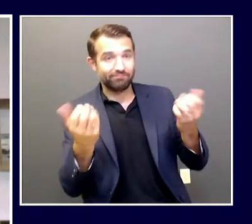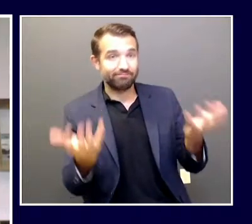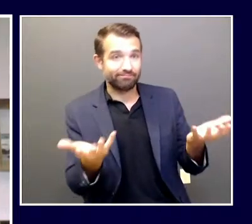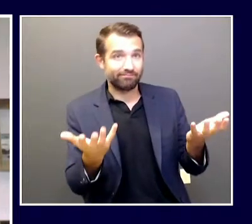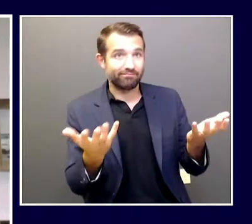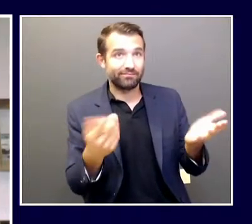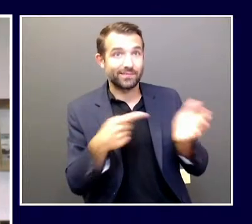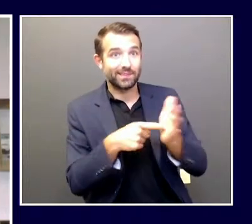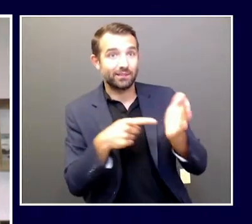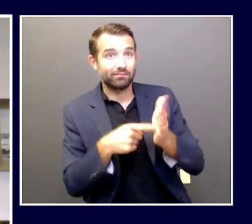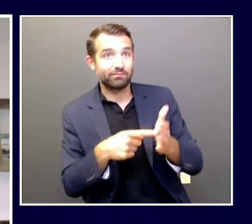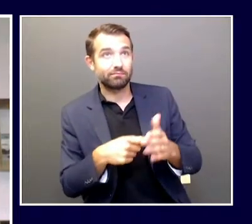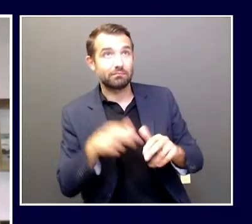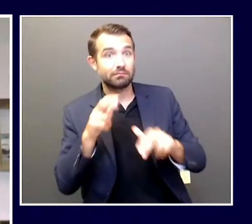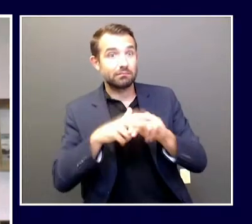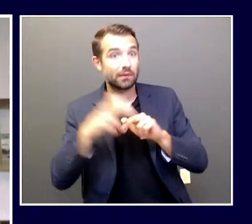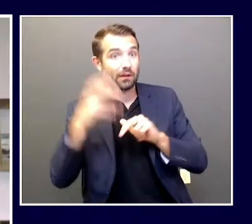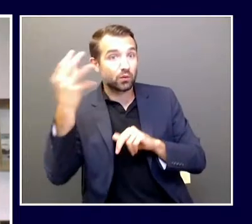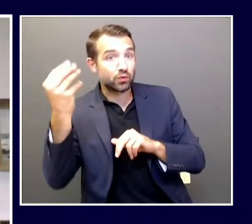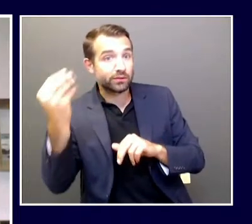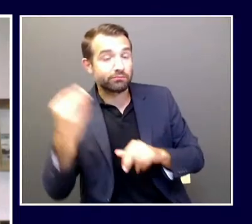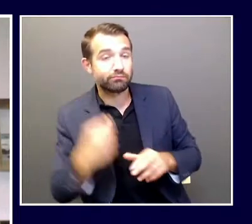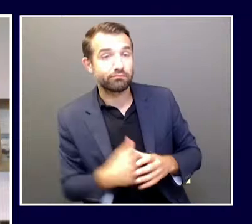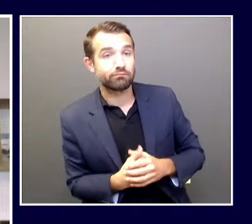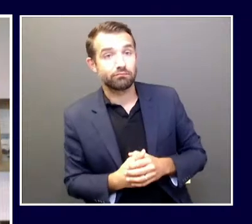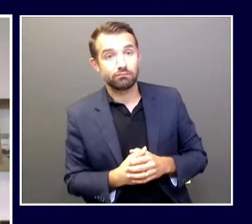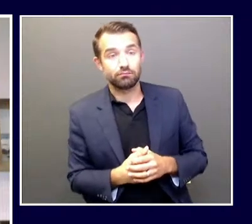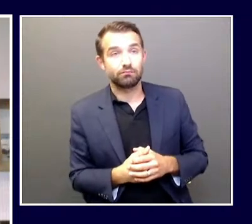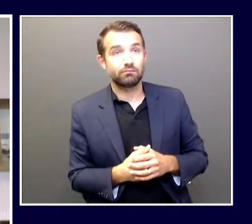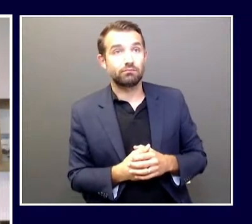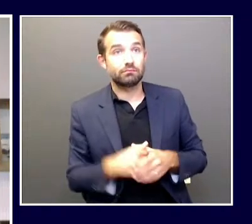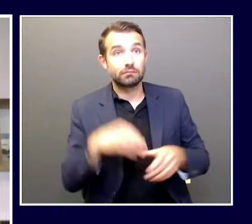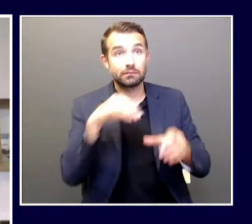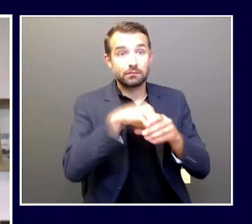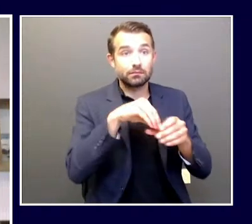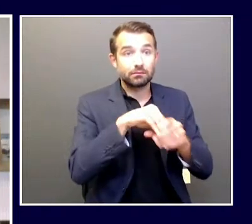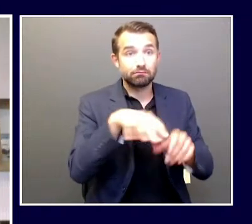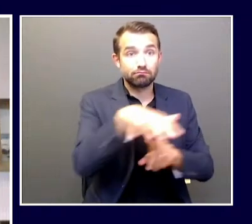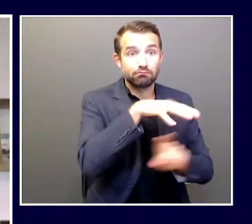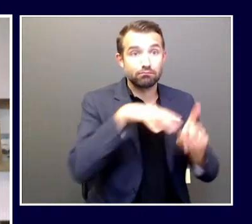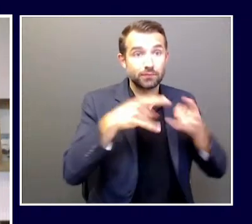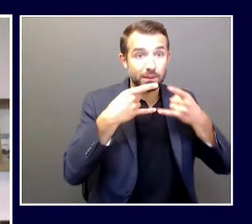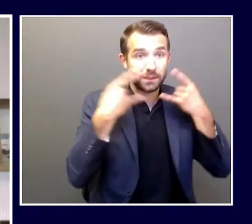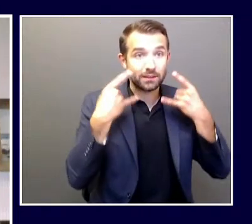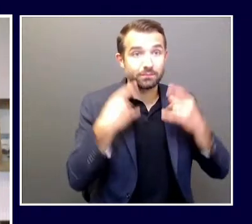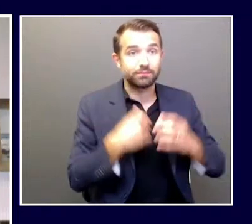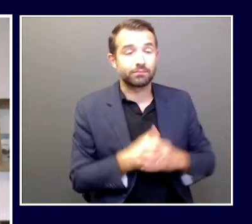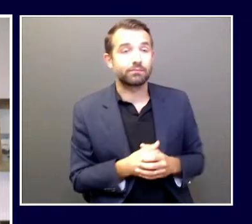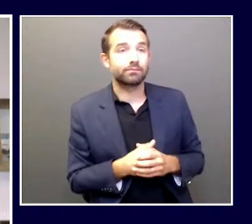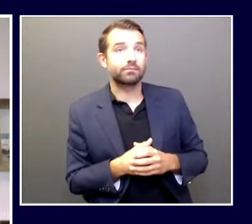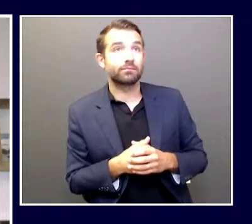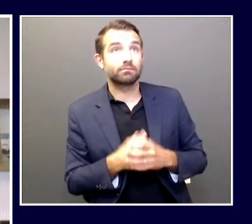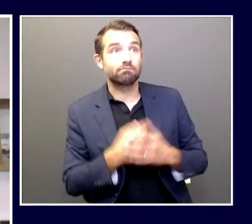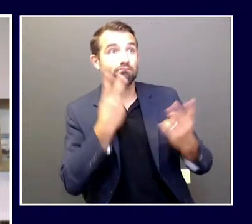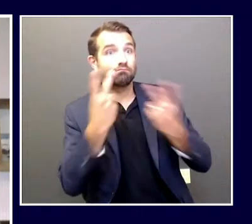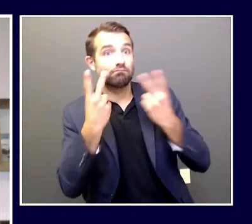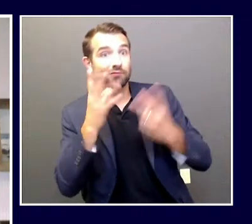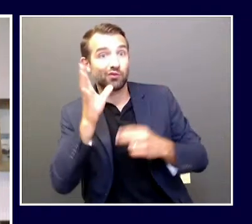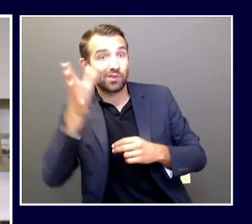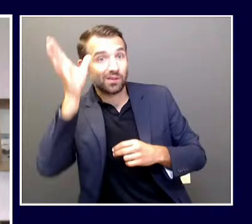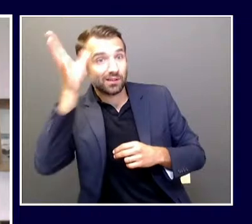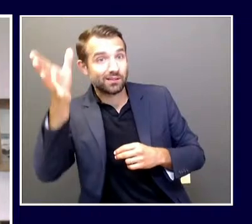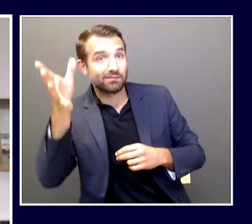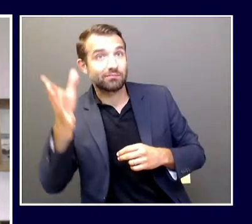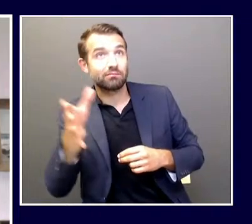high. Wear a mask when you're in an indoor public setting. Avoid visiting an elderly parent or grandparent,